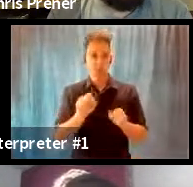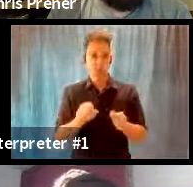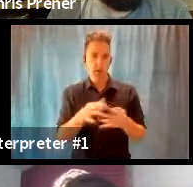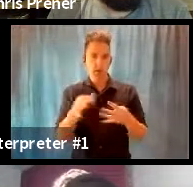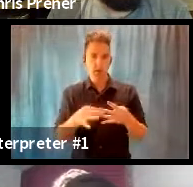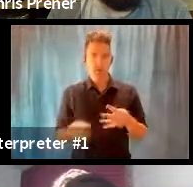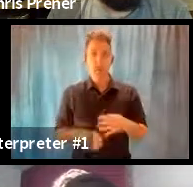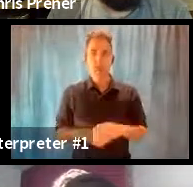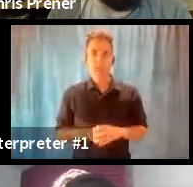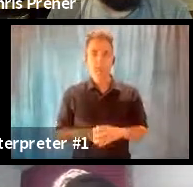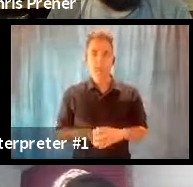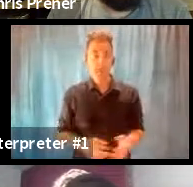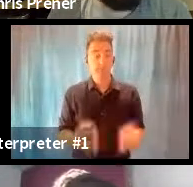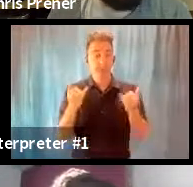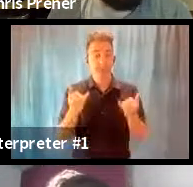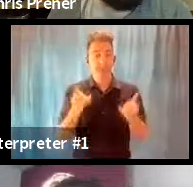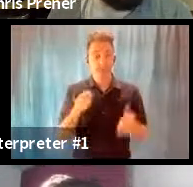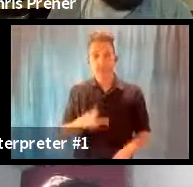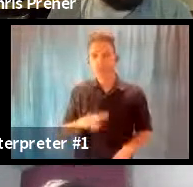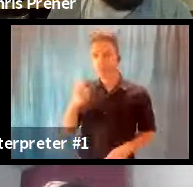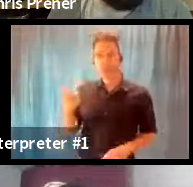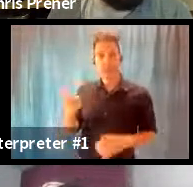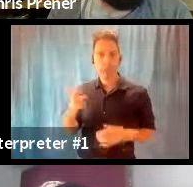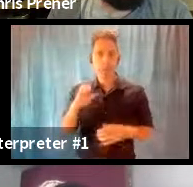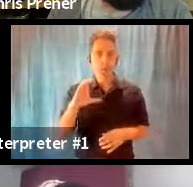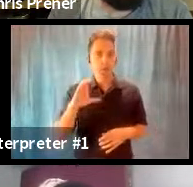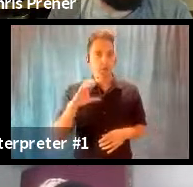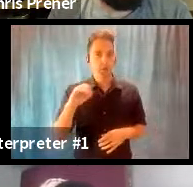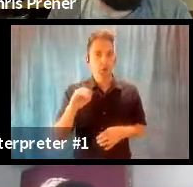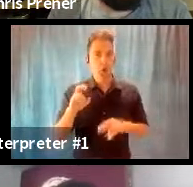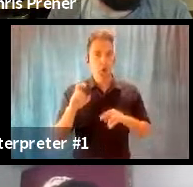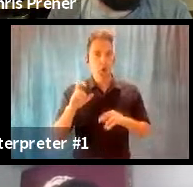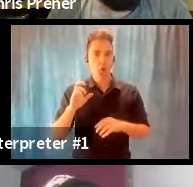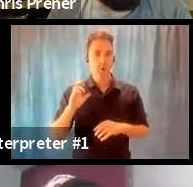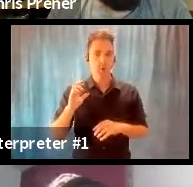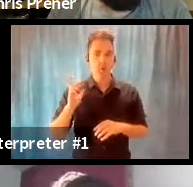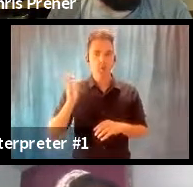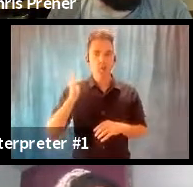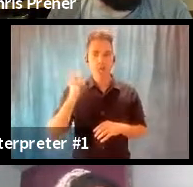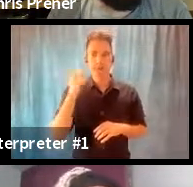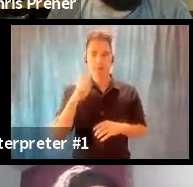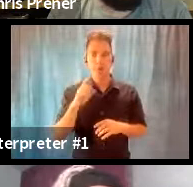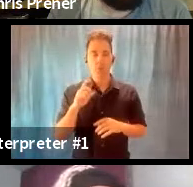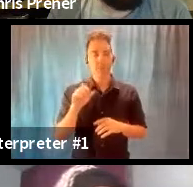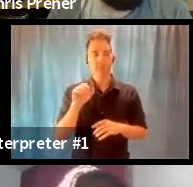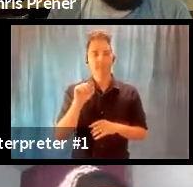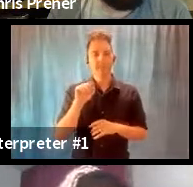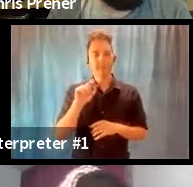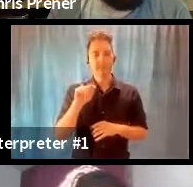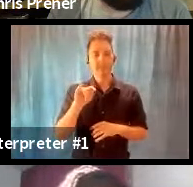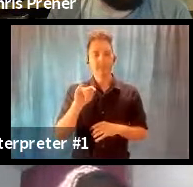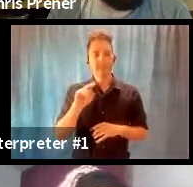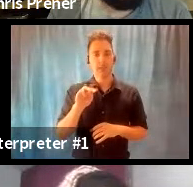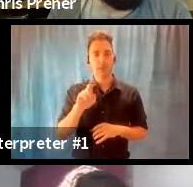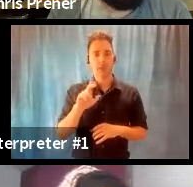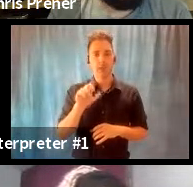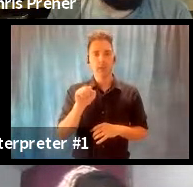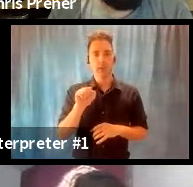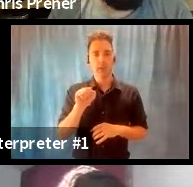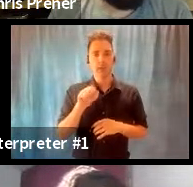you to the co-chairs of the Stimulus Advisory Board, Wally Seward and Sandy